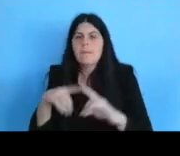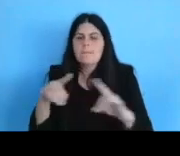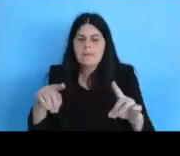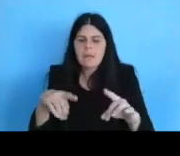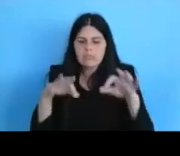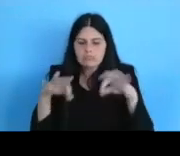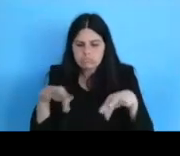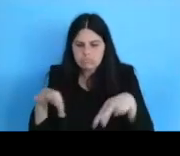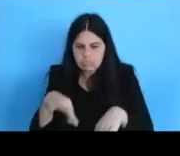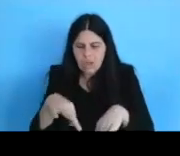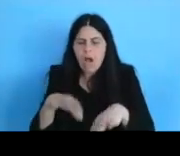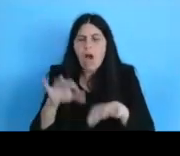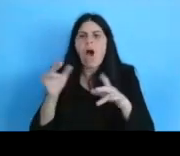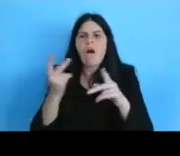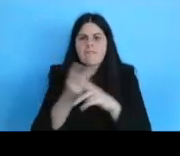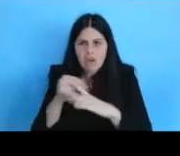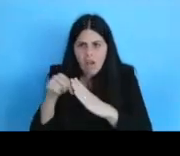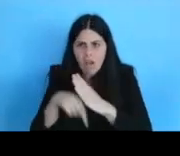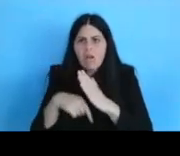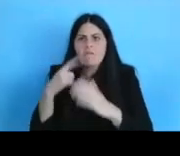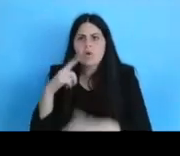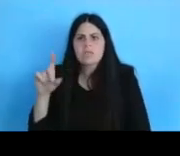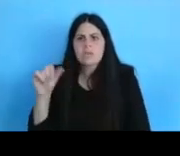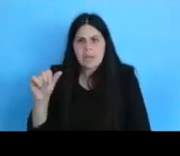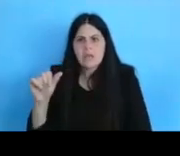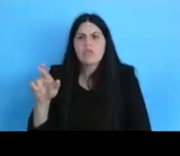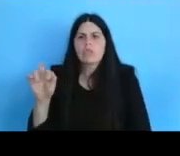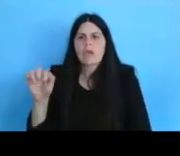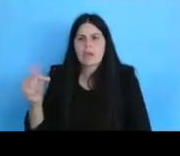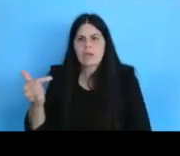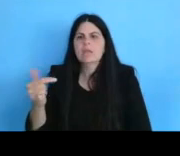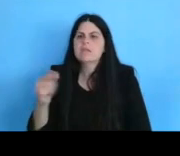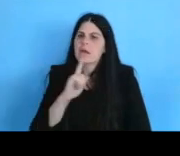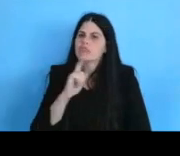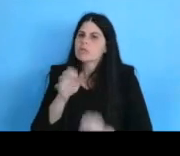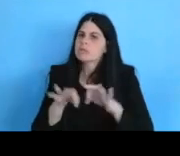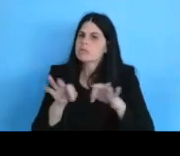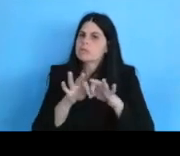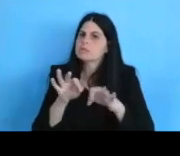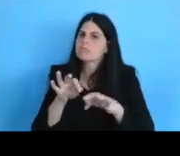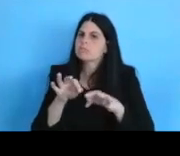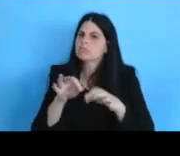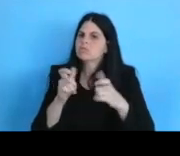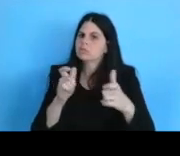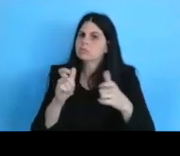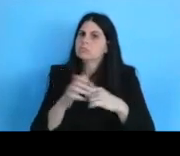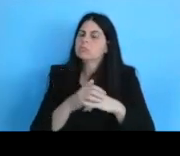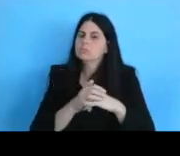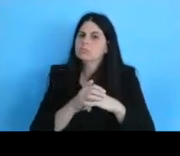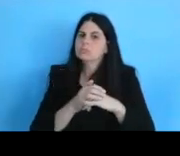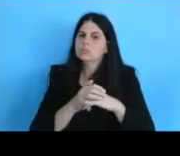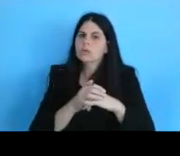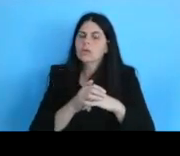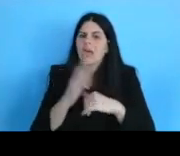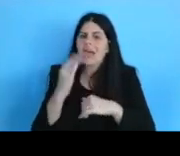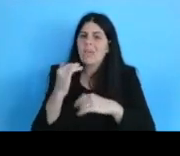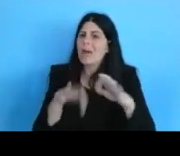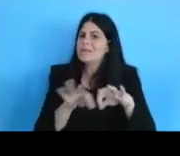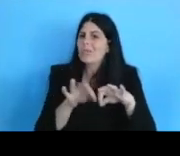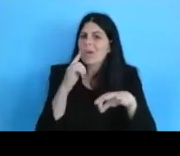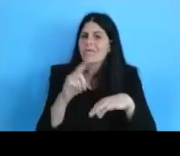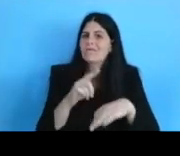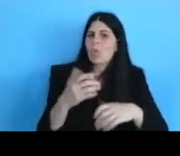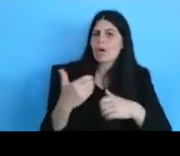rating, it can be significant. And why it is significant for employers to be considering persons